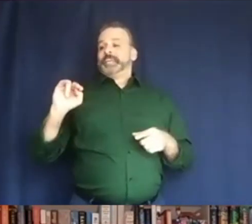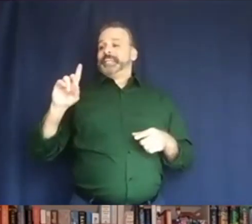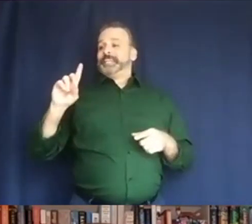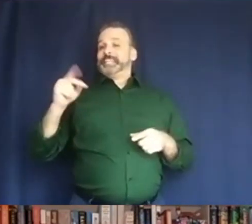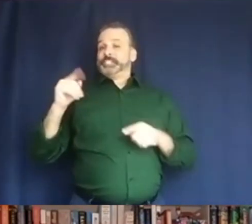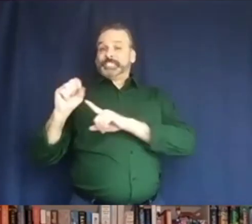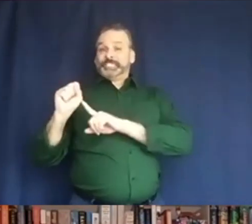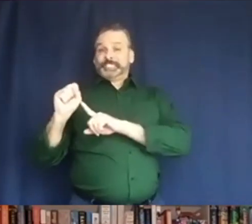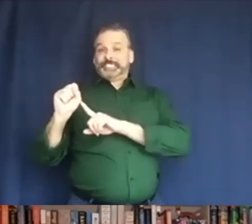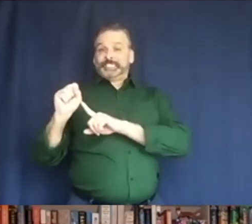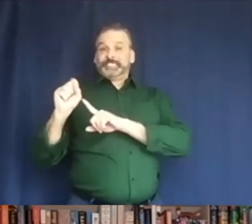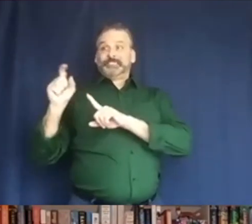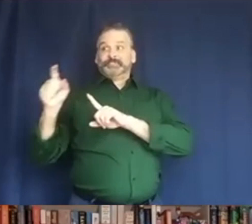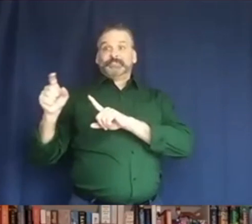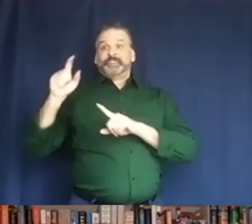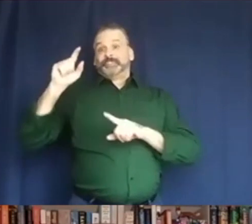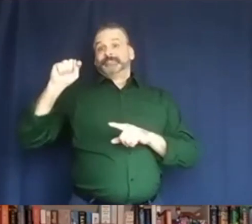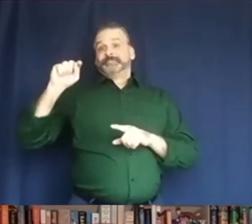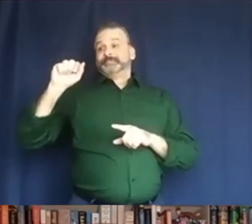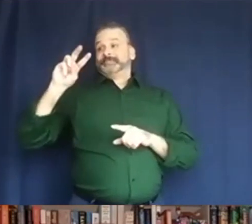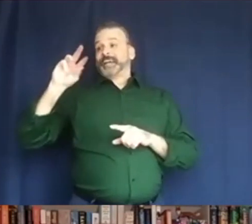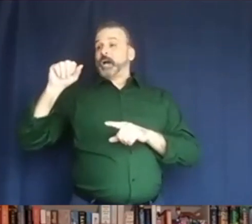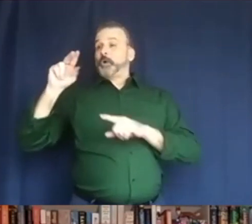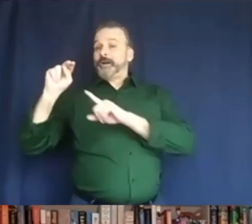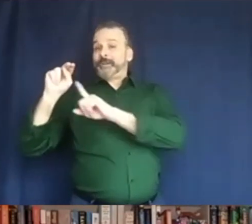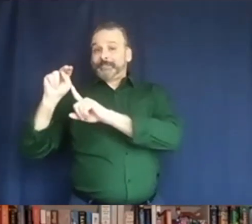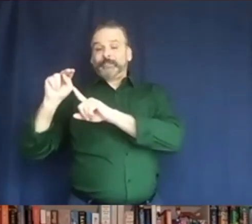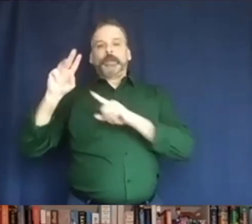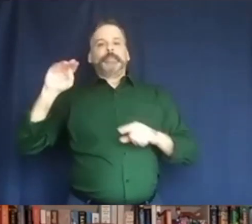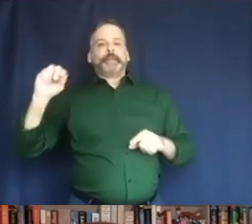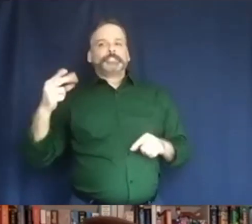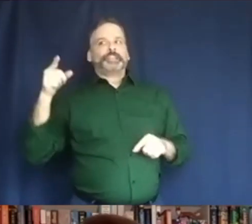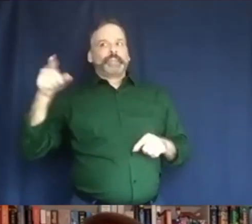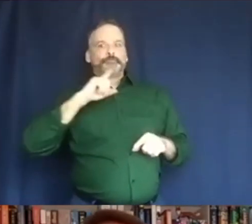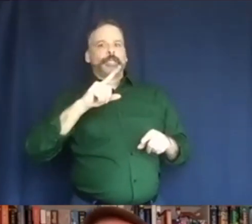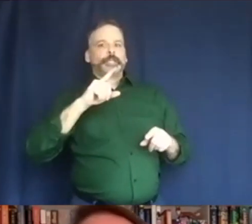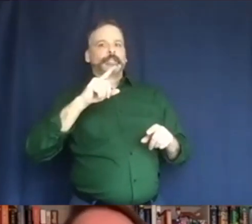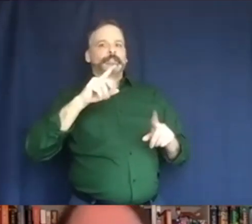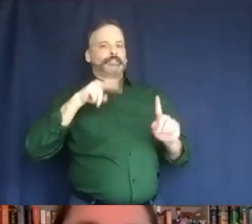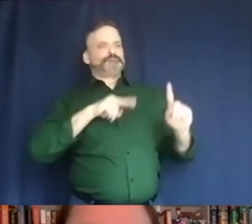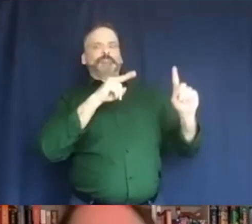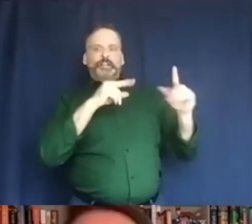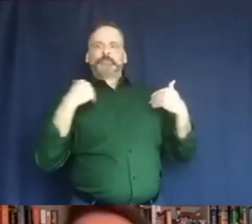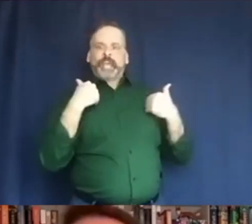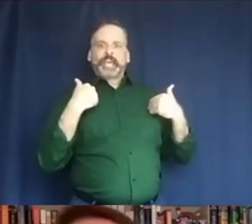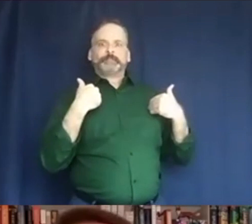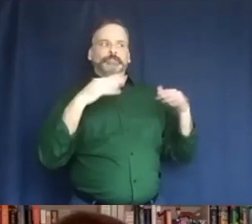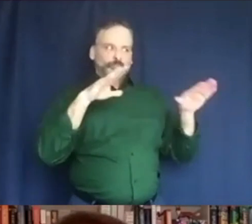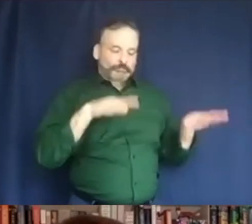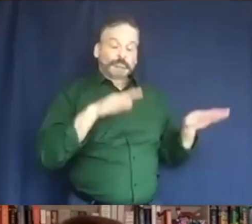gives, that has a kind of reverence towards animals. And also just like kind of the playfulness